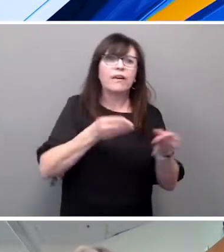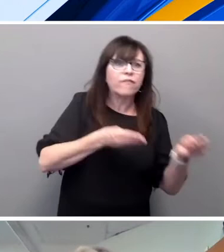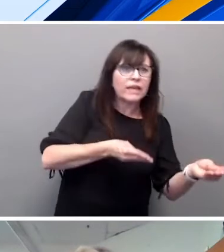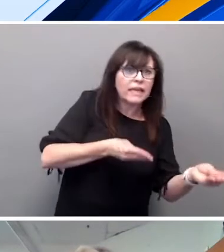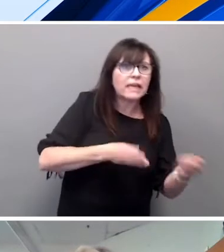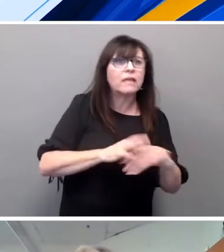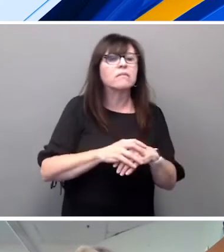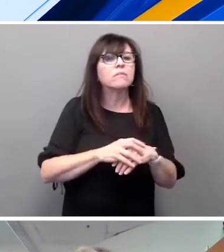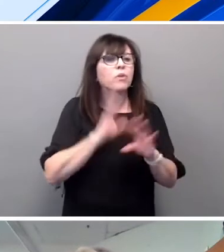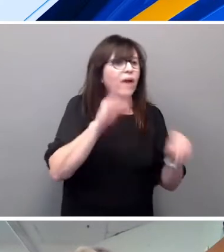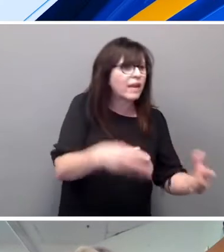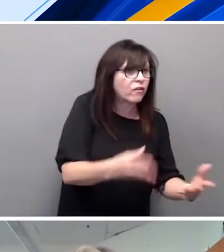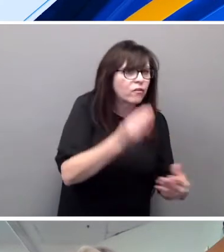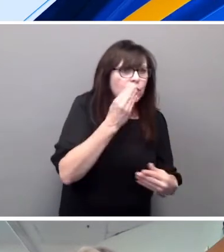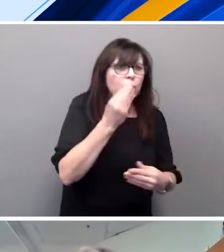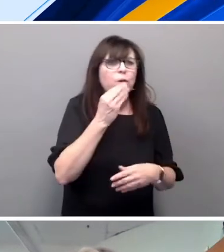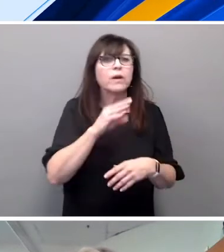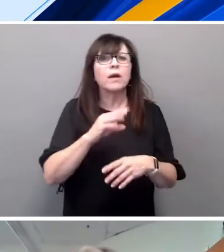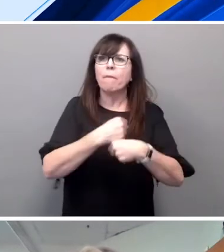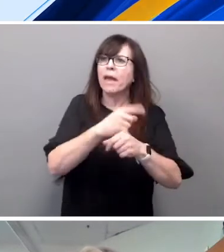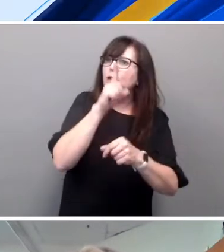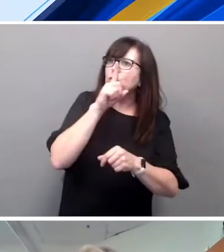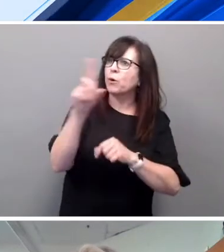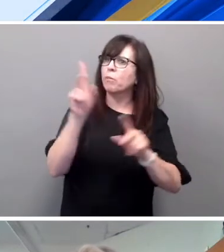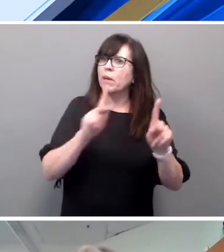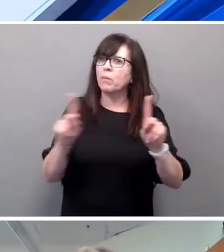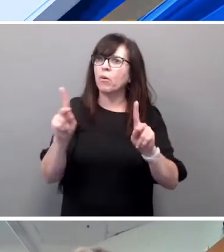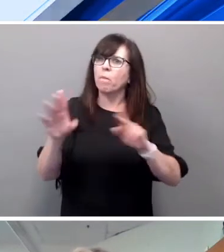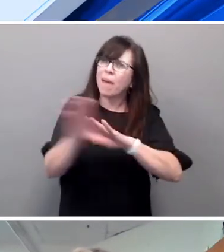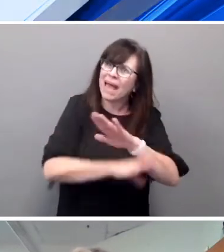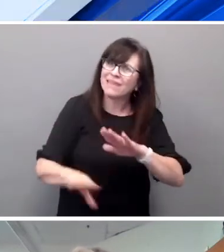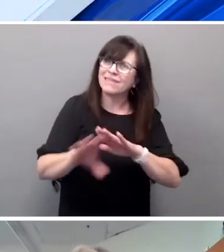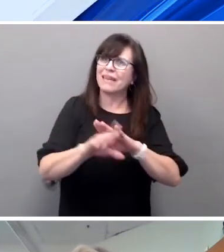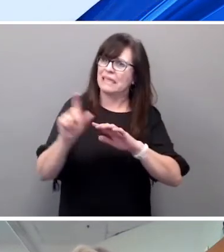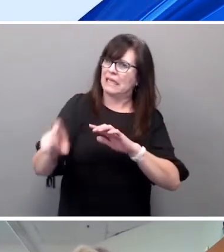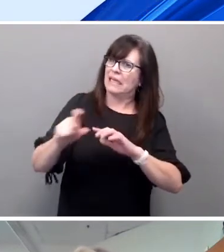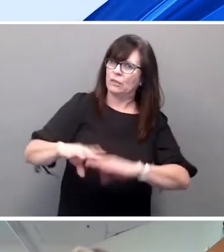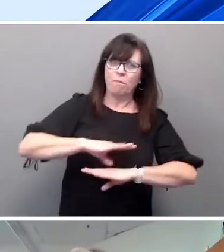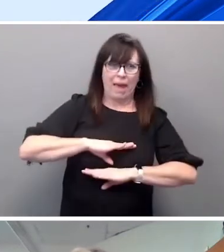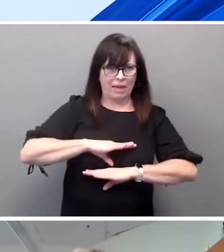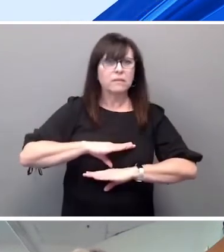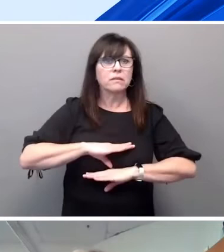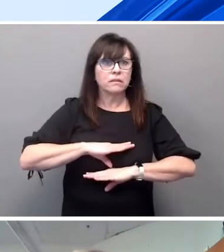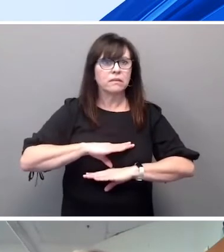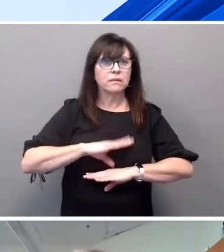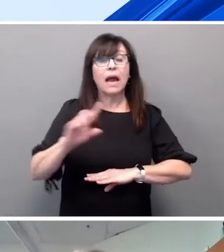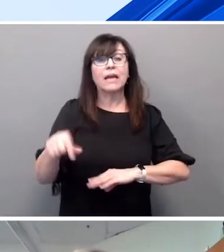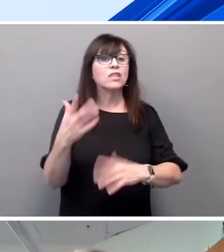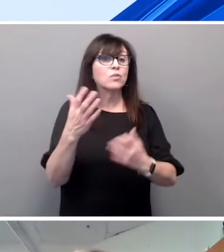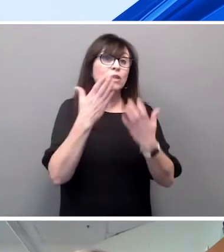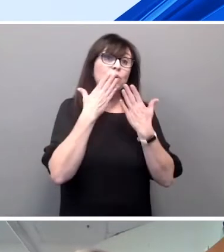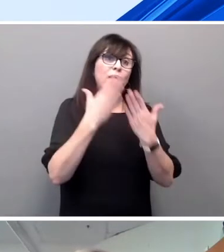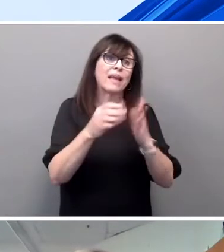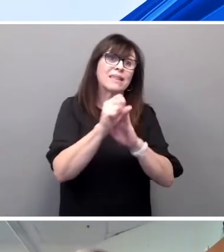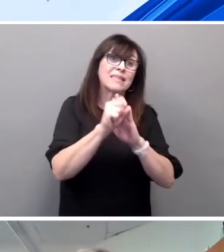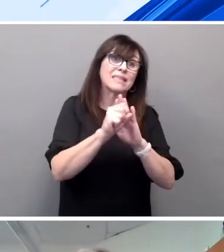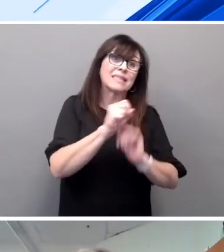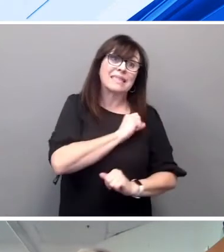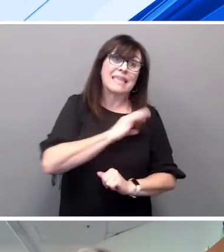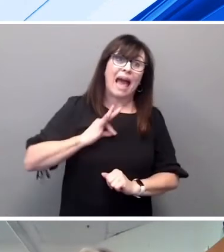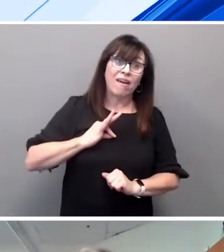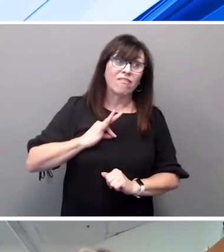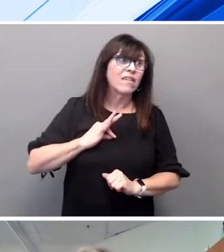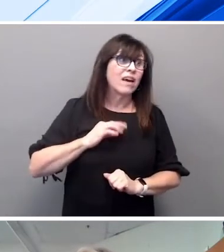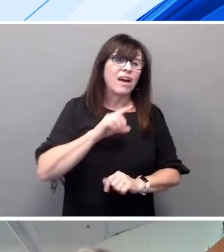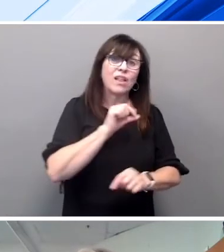and making sure that people's, you know, basic levels of needs are met. I just want to thank the staff in long-term care